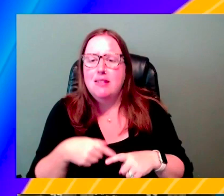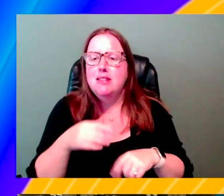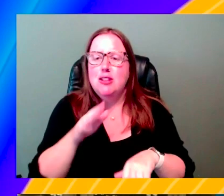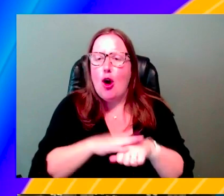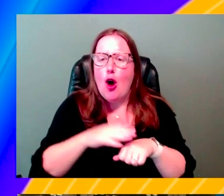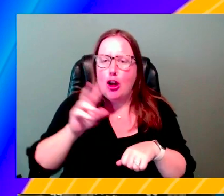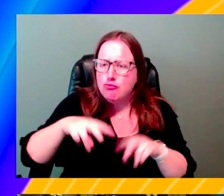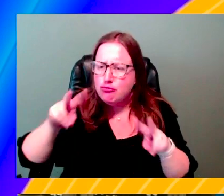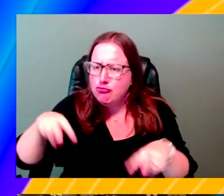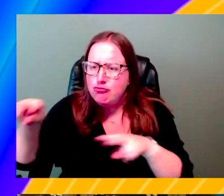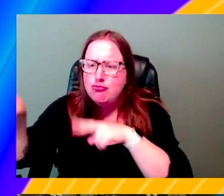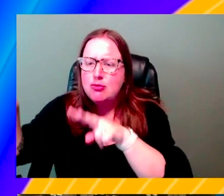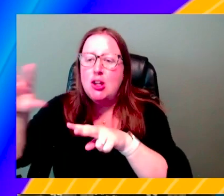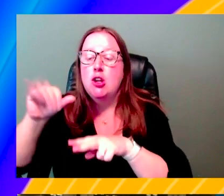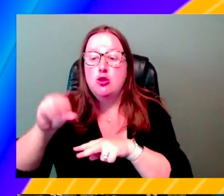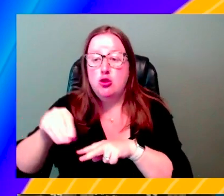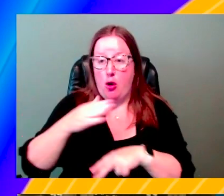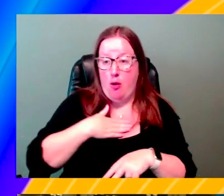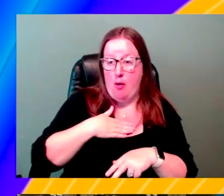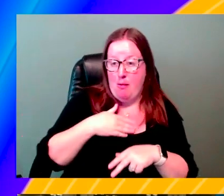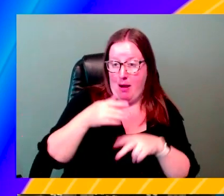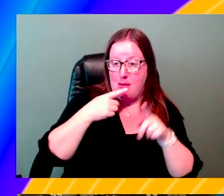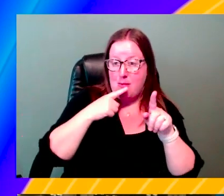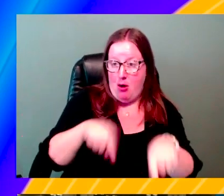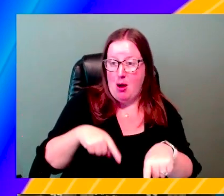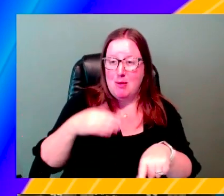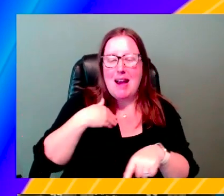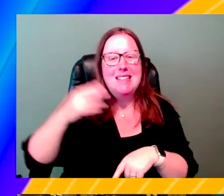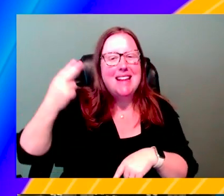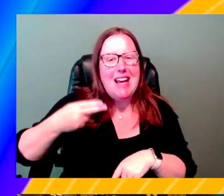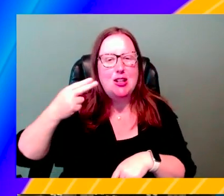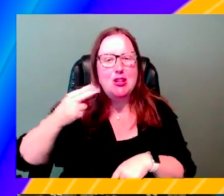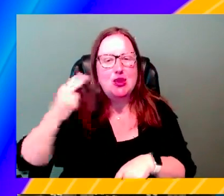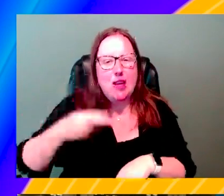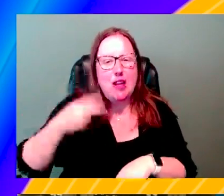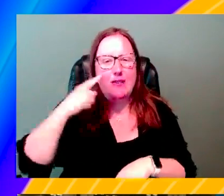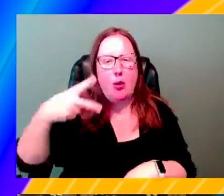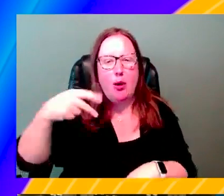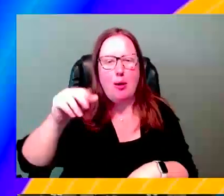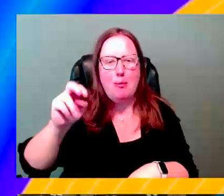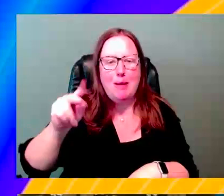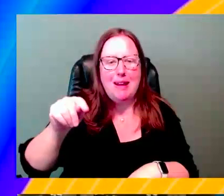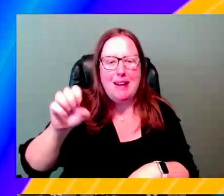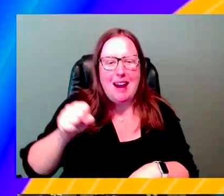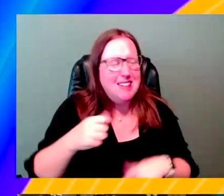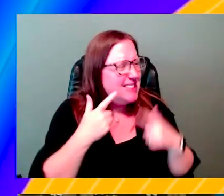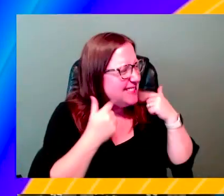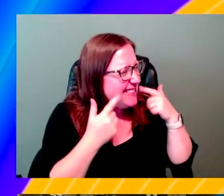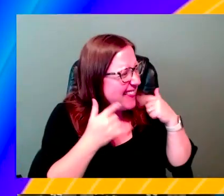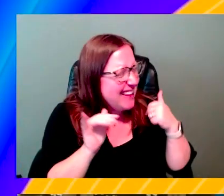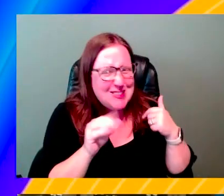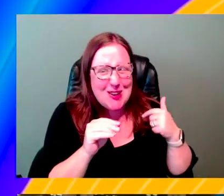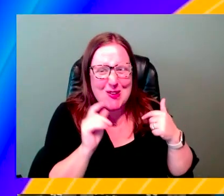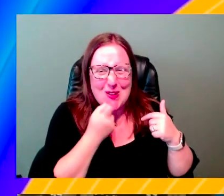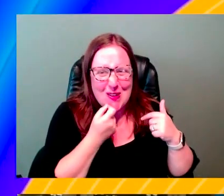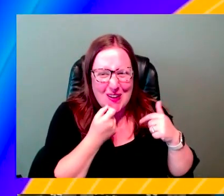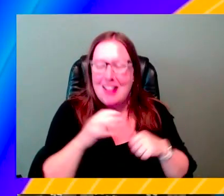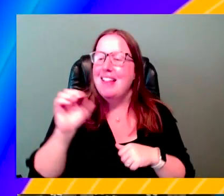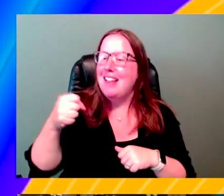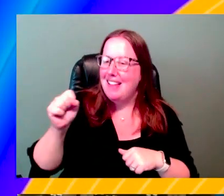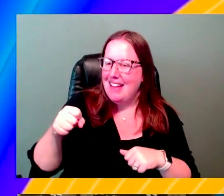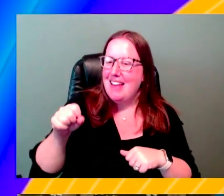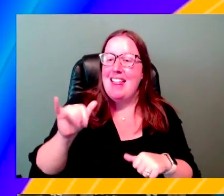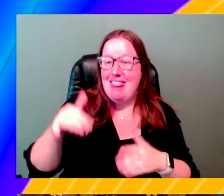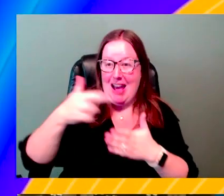So my prompt here was the history of peanuts. And I got out. God, that's so good. And I got this result, which